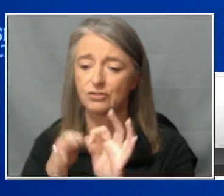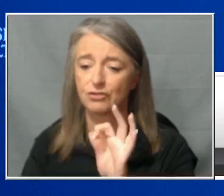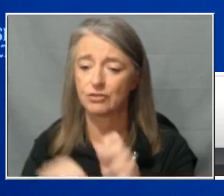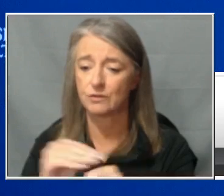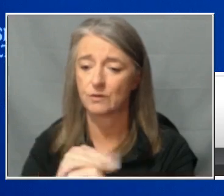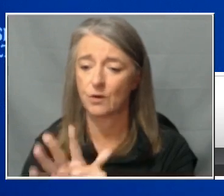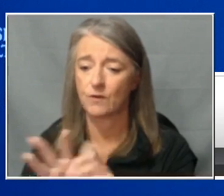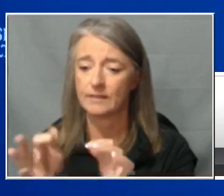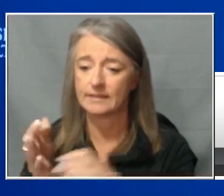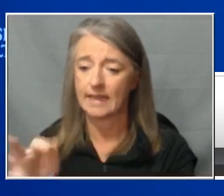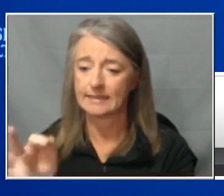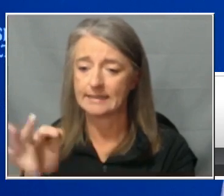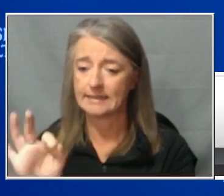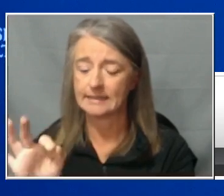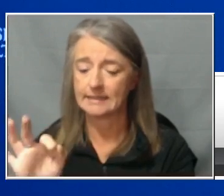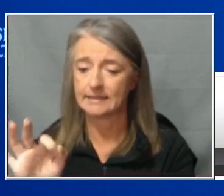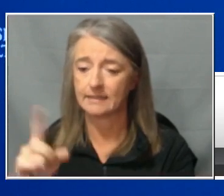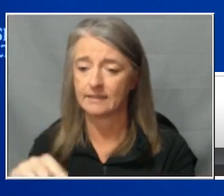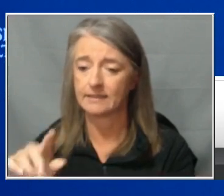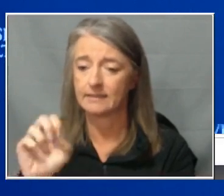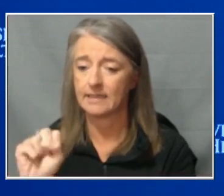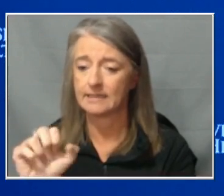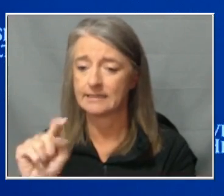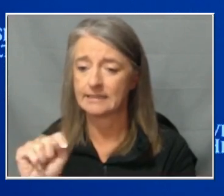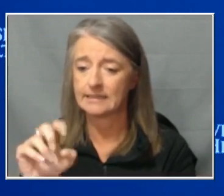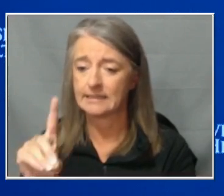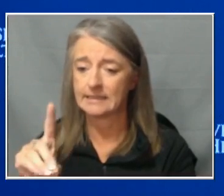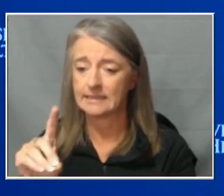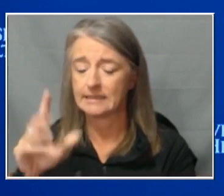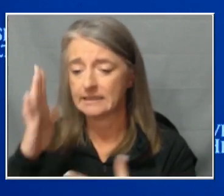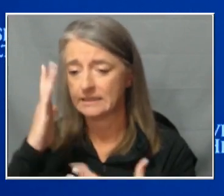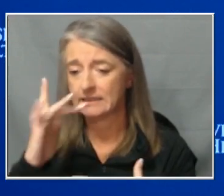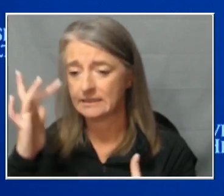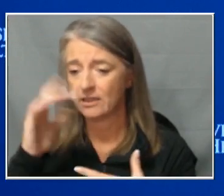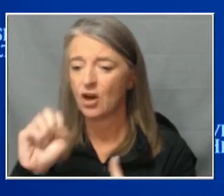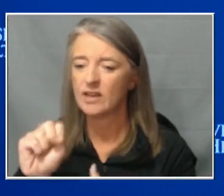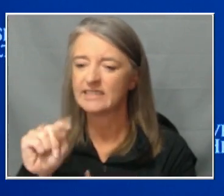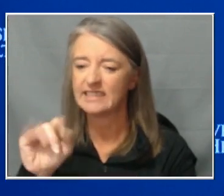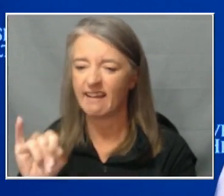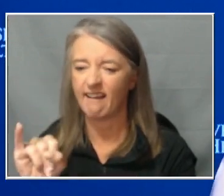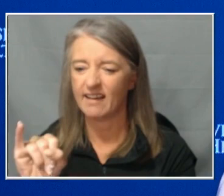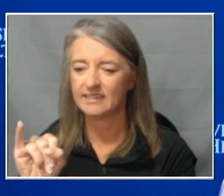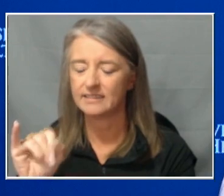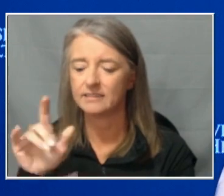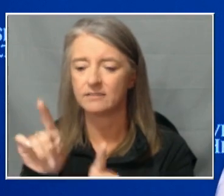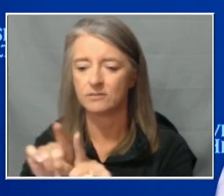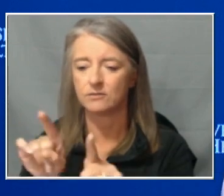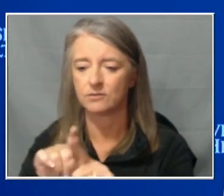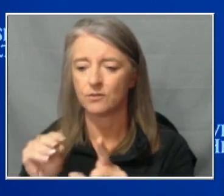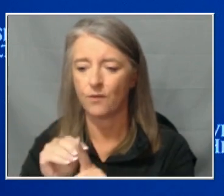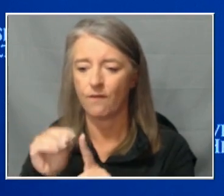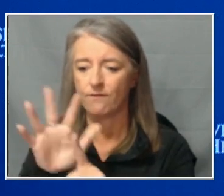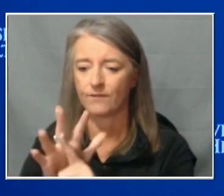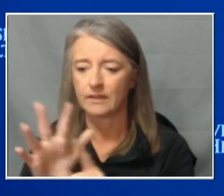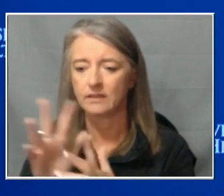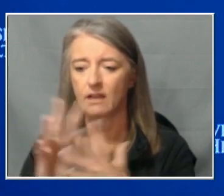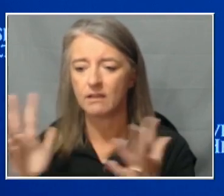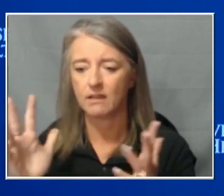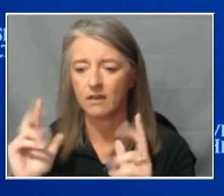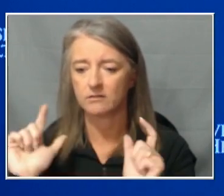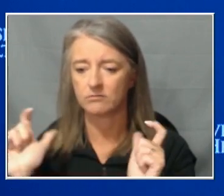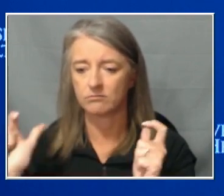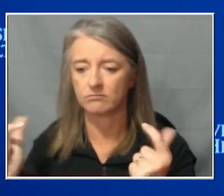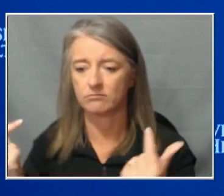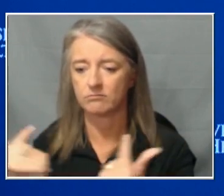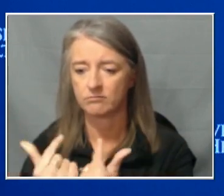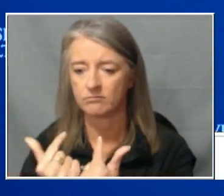COVID-19. These sexually transmitted infections, or STIs, do affect a large proportion